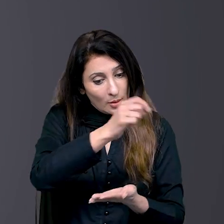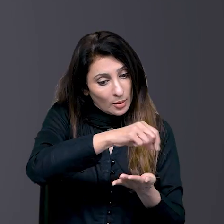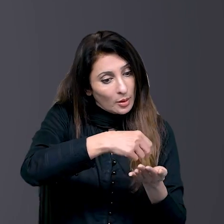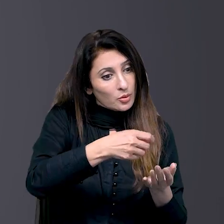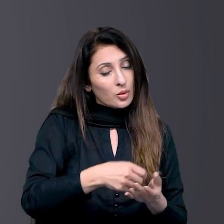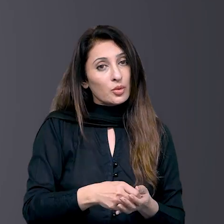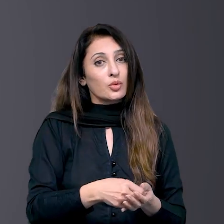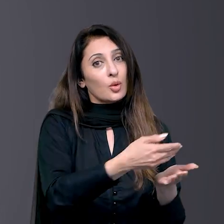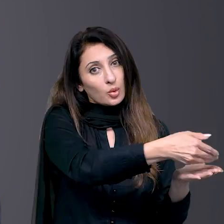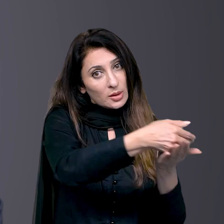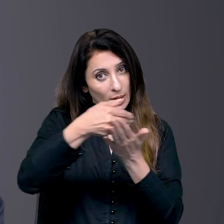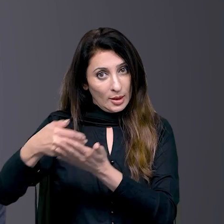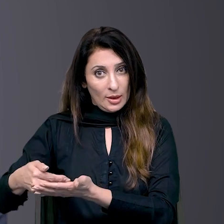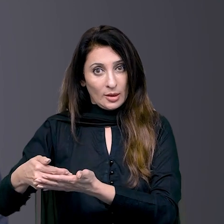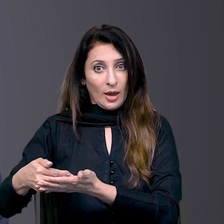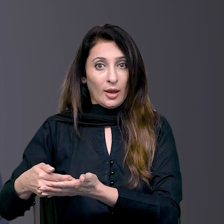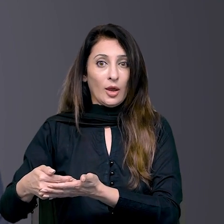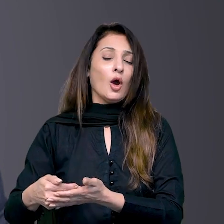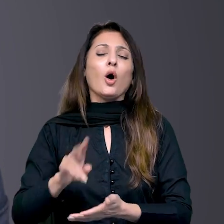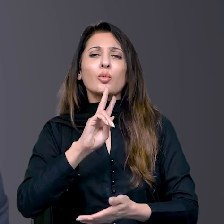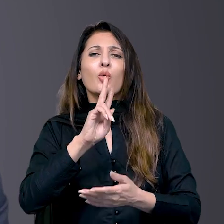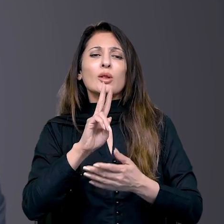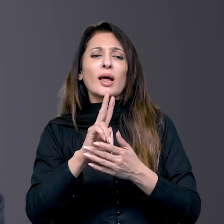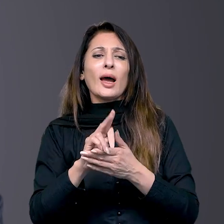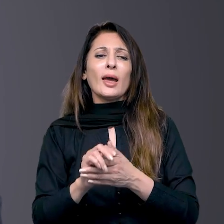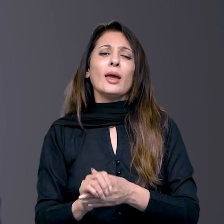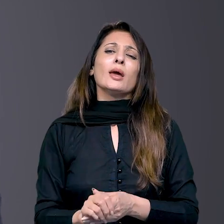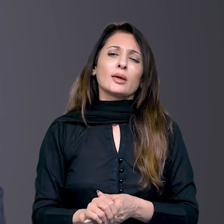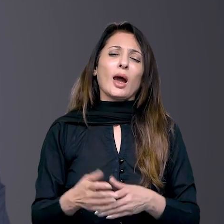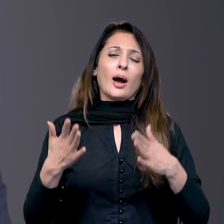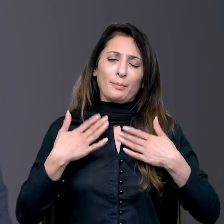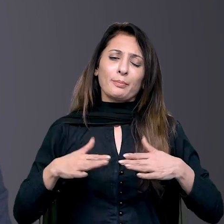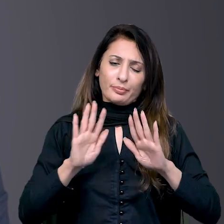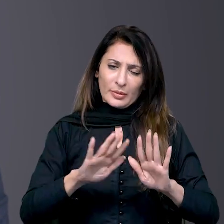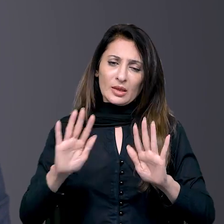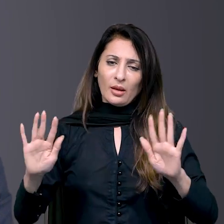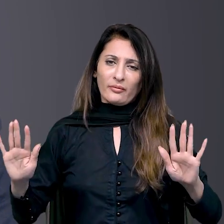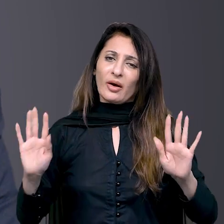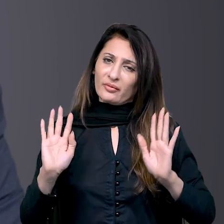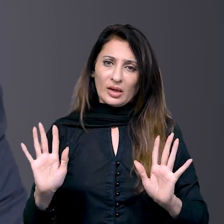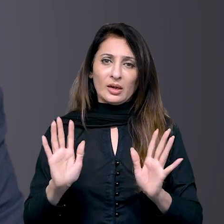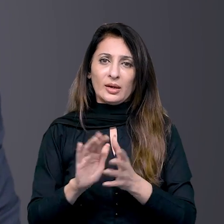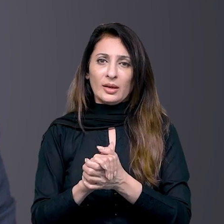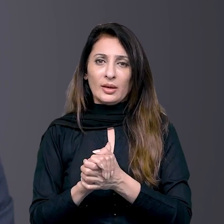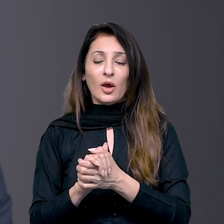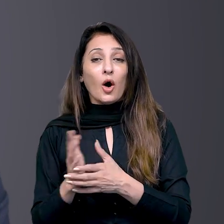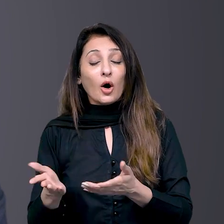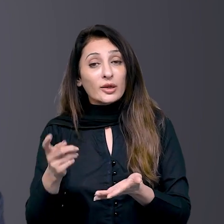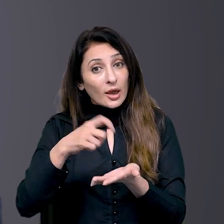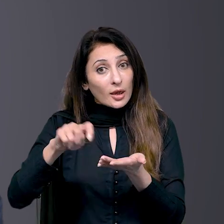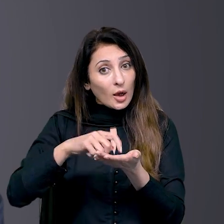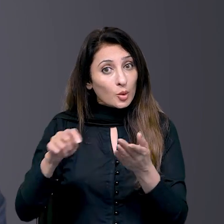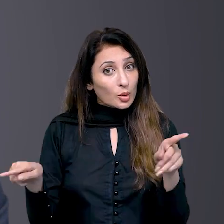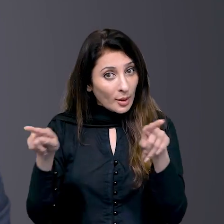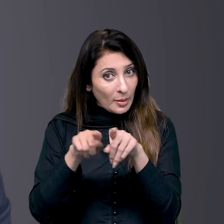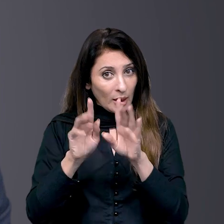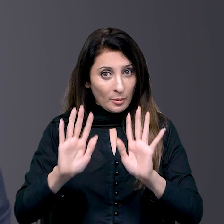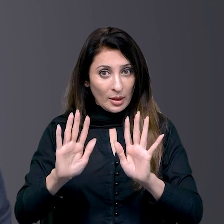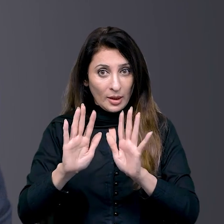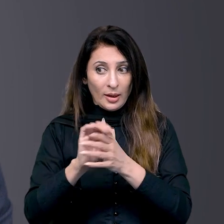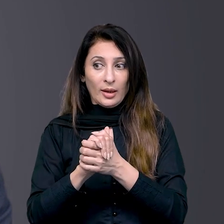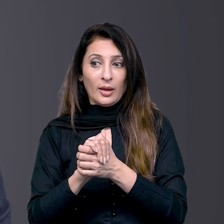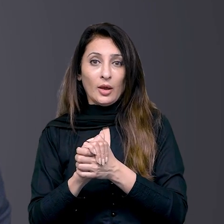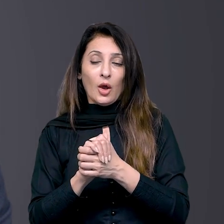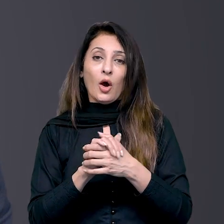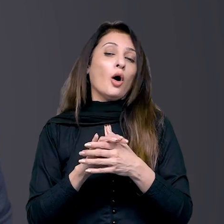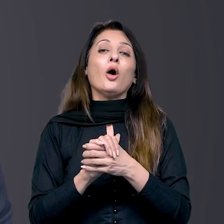try and resolve your controversy. This controversy is now legal because you've sought the extraordinary